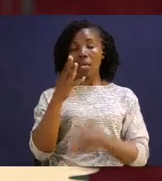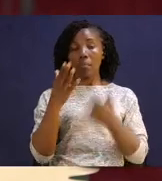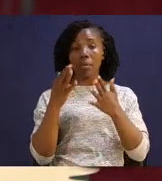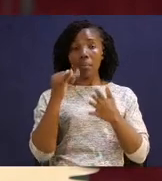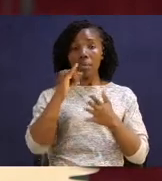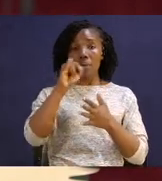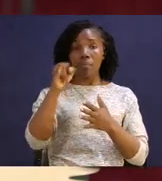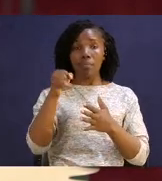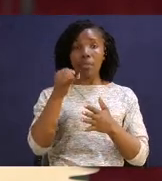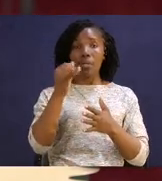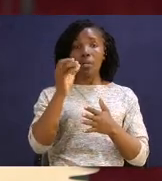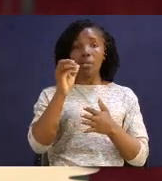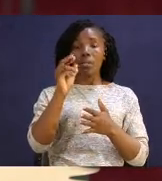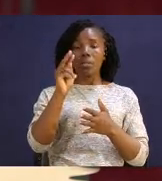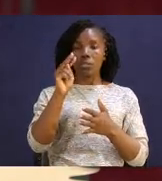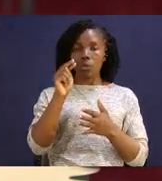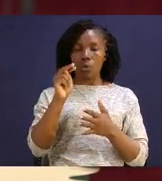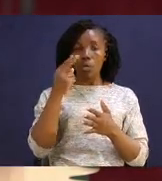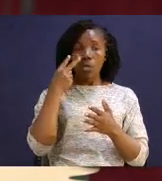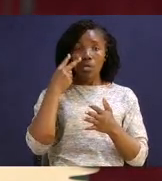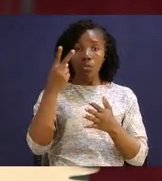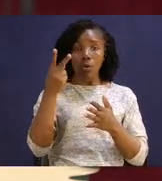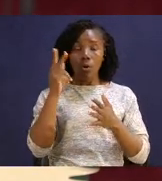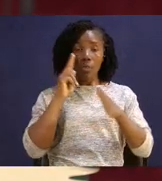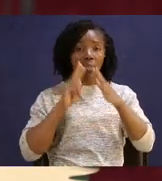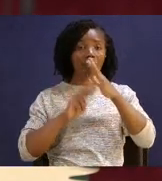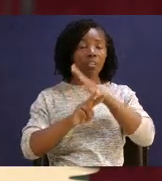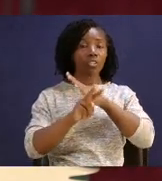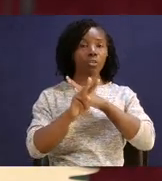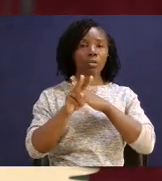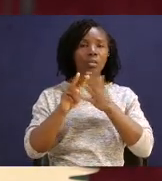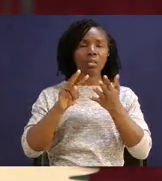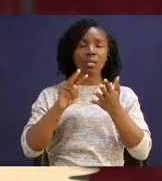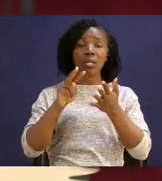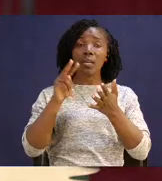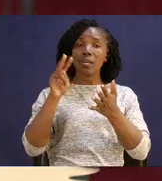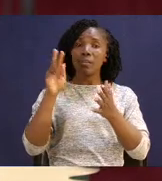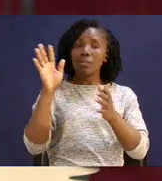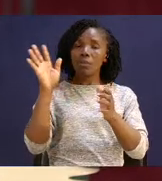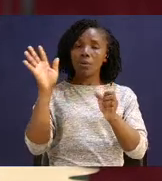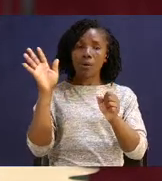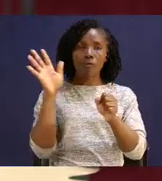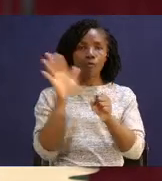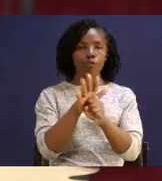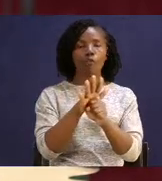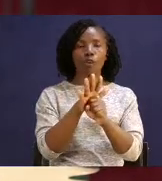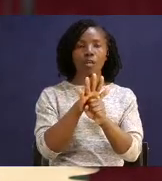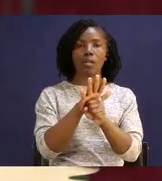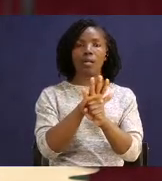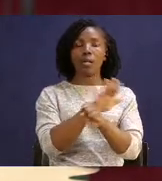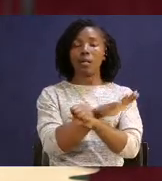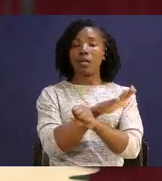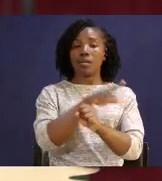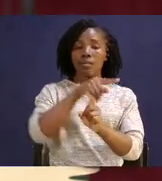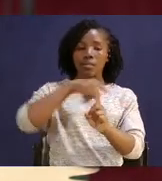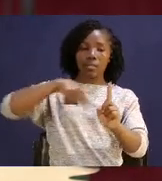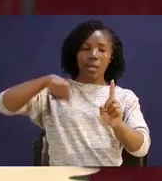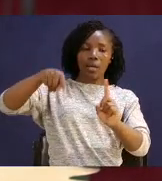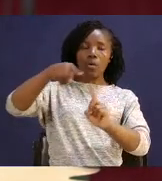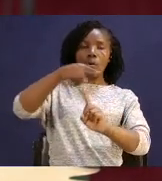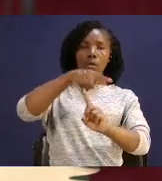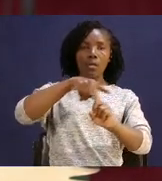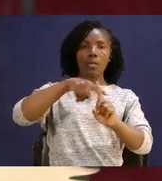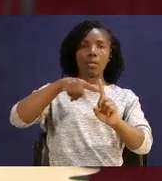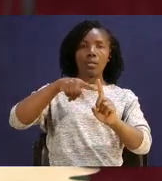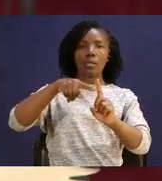John see? The complete circle around this throne with all the